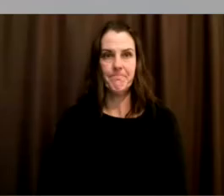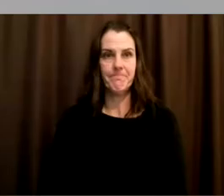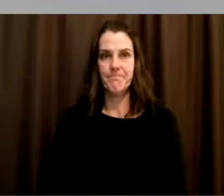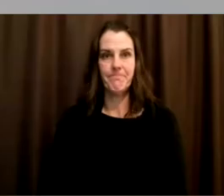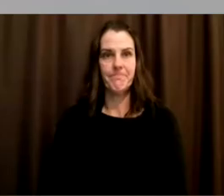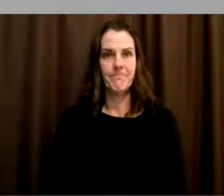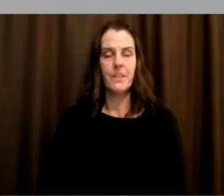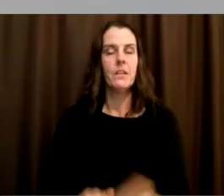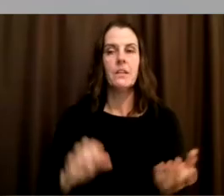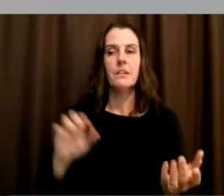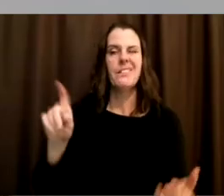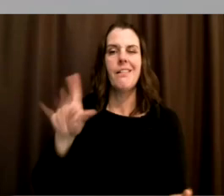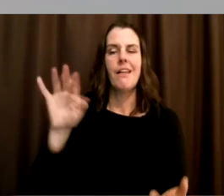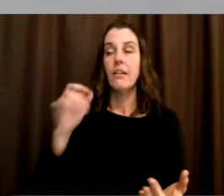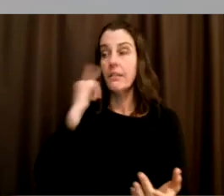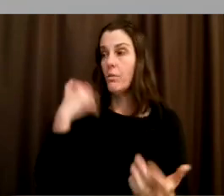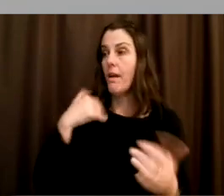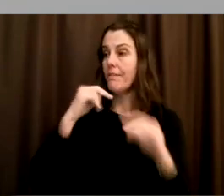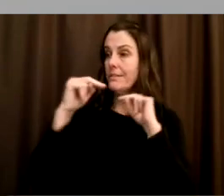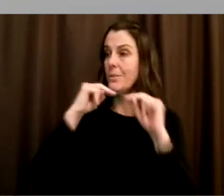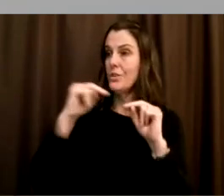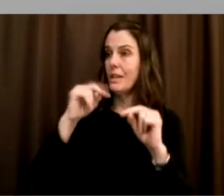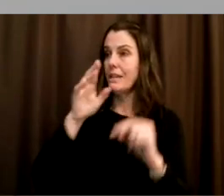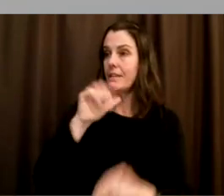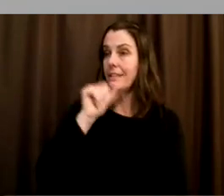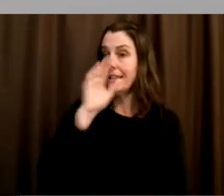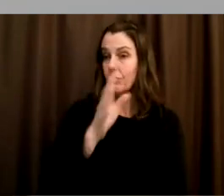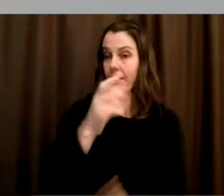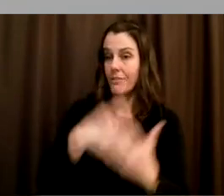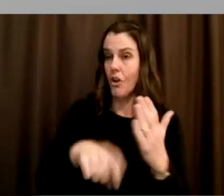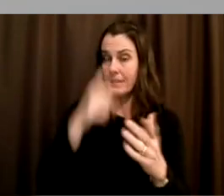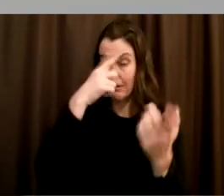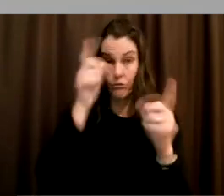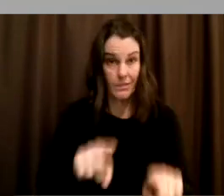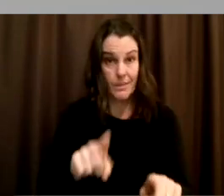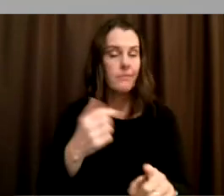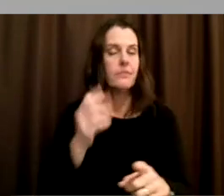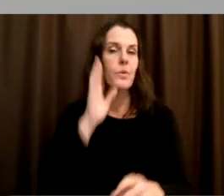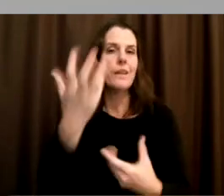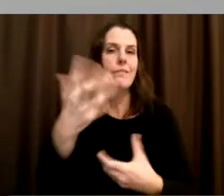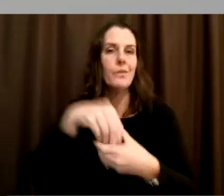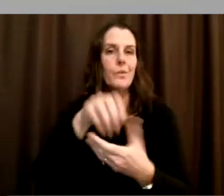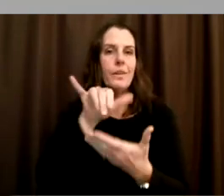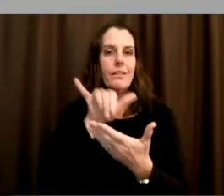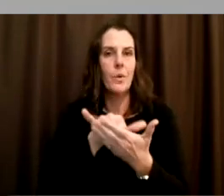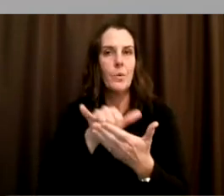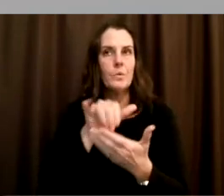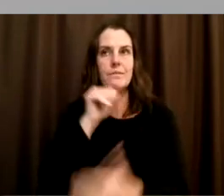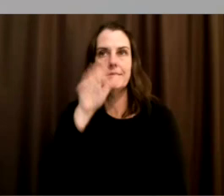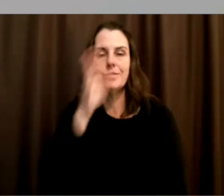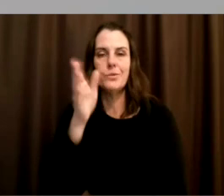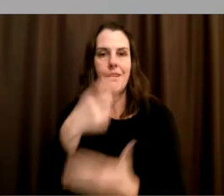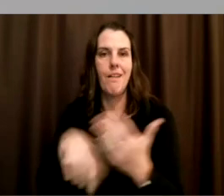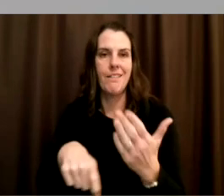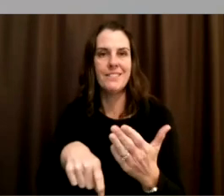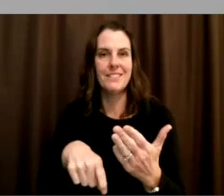You have a negotiated indirect cost rate agreement, right? You would have already, included those indirect costs,